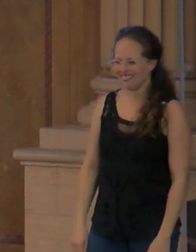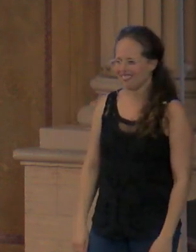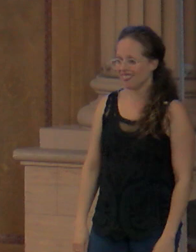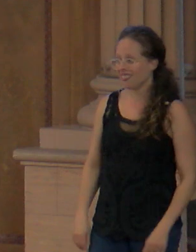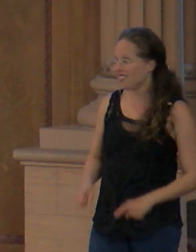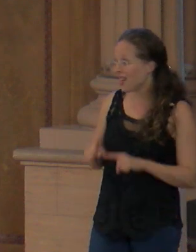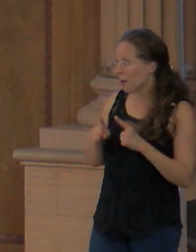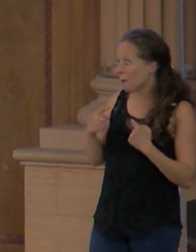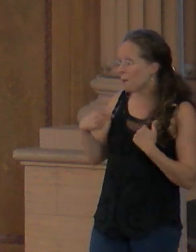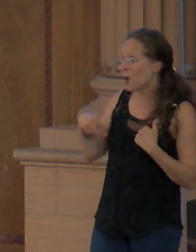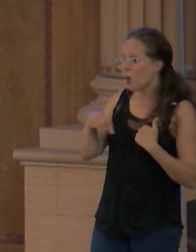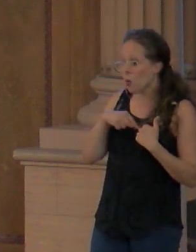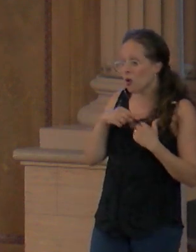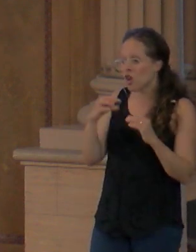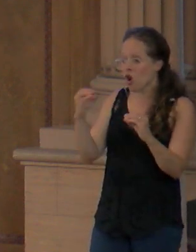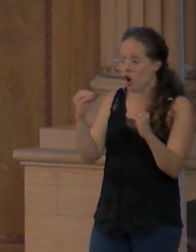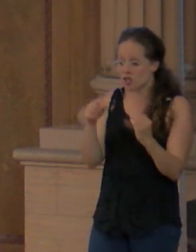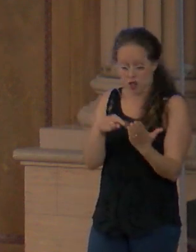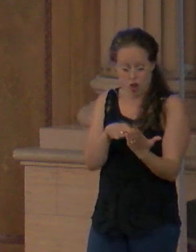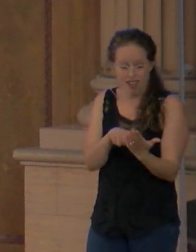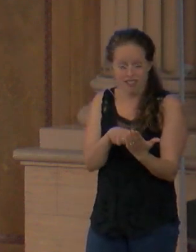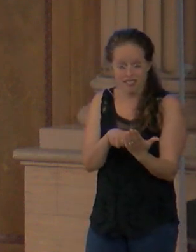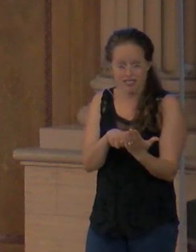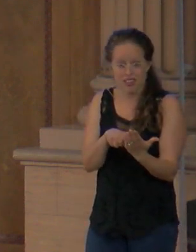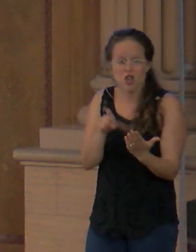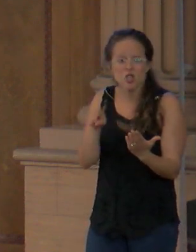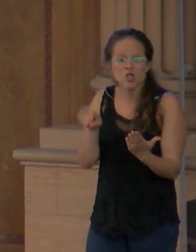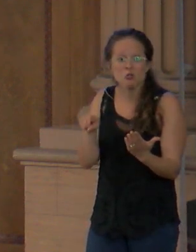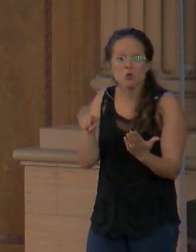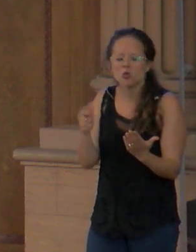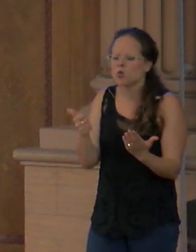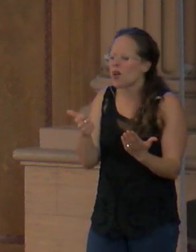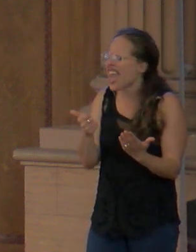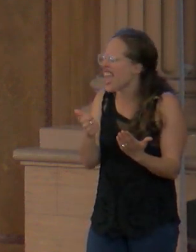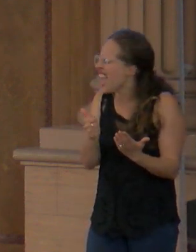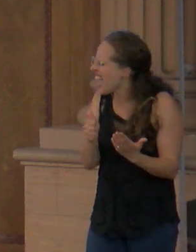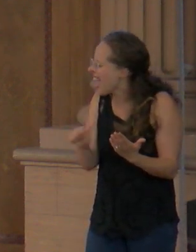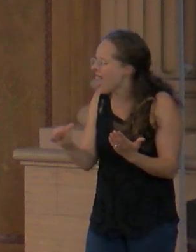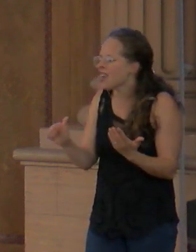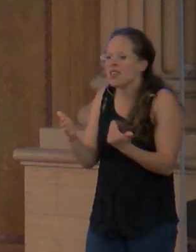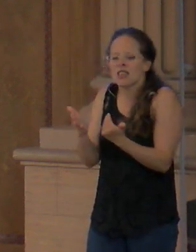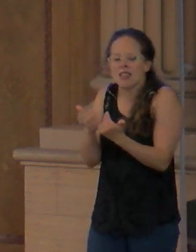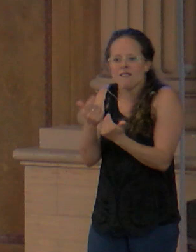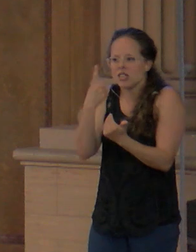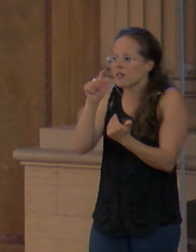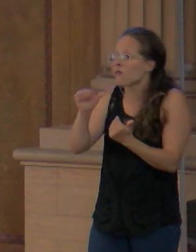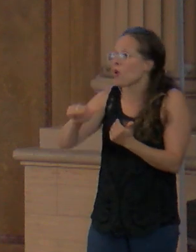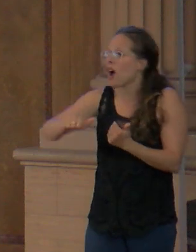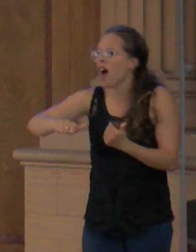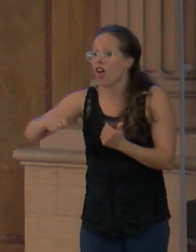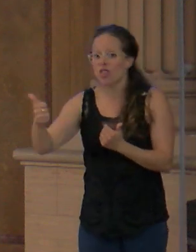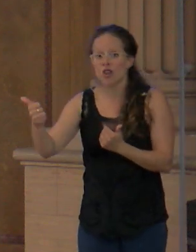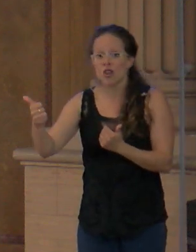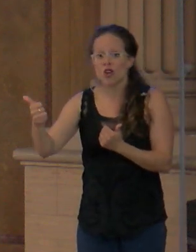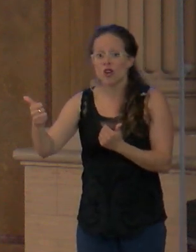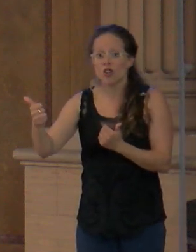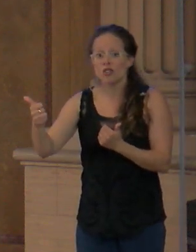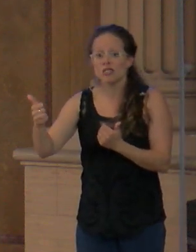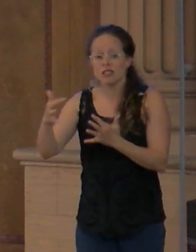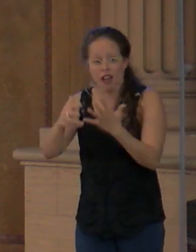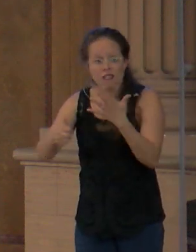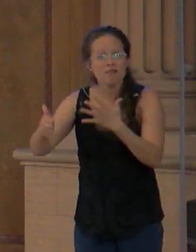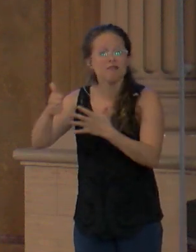But we are fed this doctrine that says we're supposed to bring any convenience necessary to others so that we can